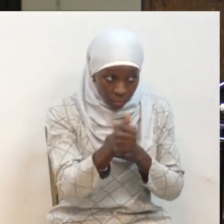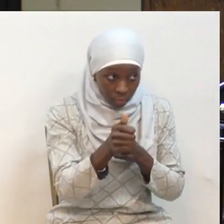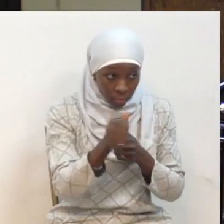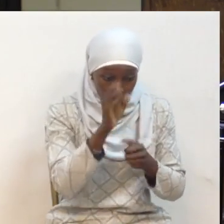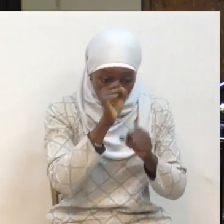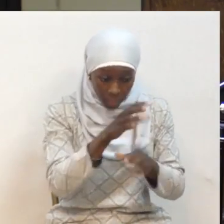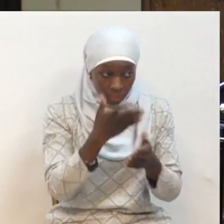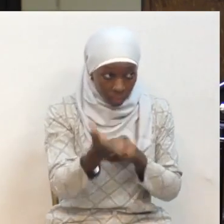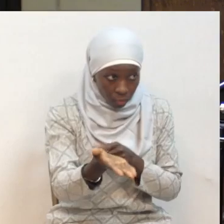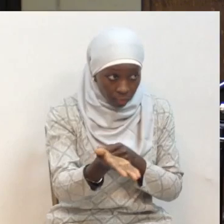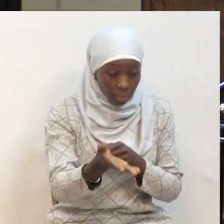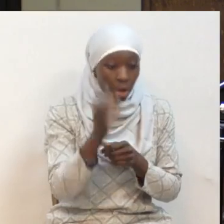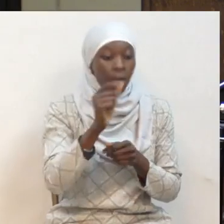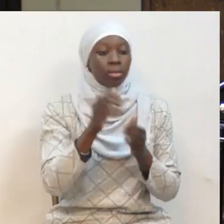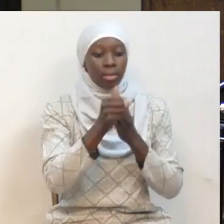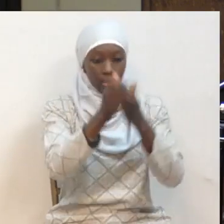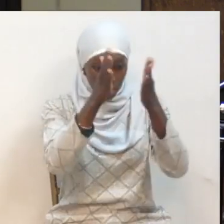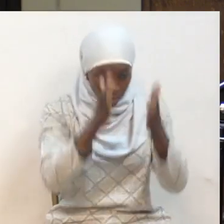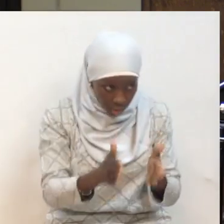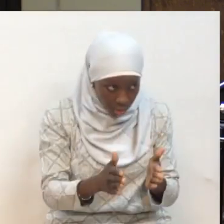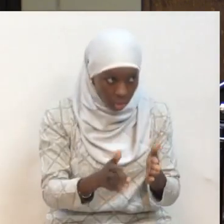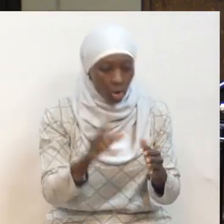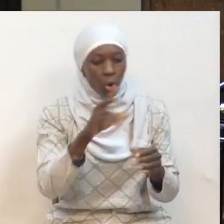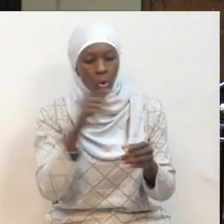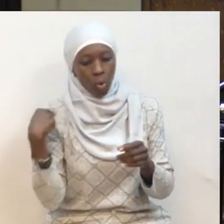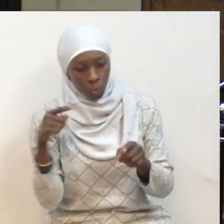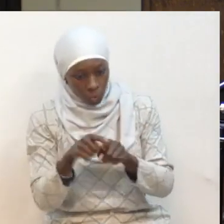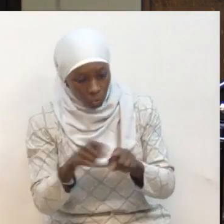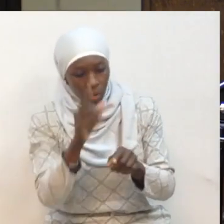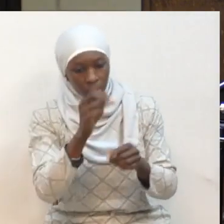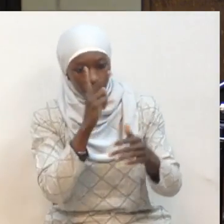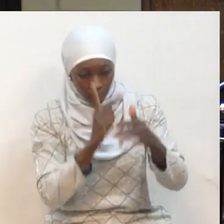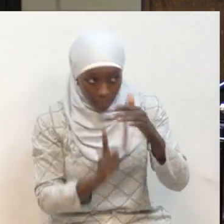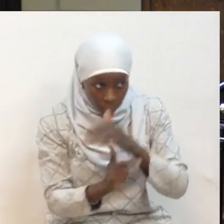also as a prophet, never violated the shura